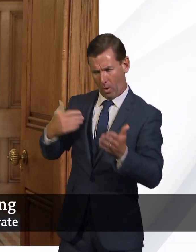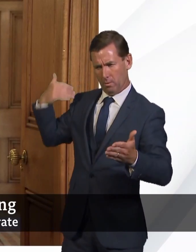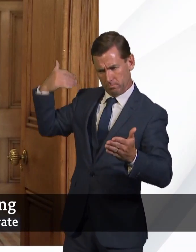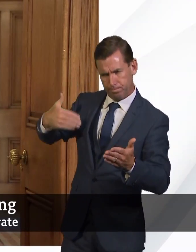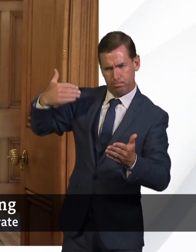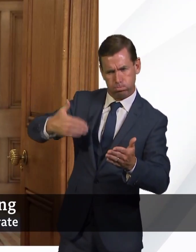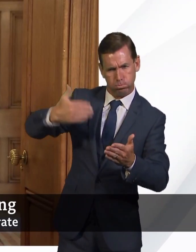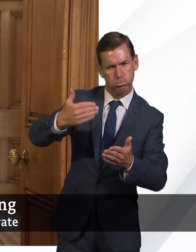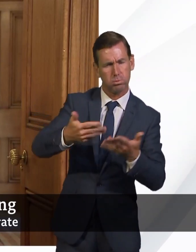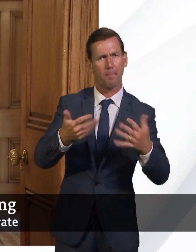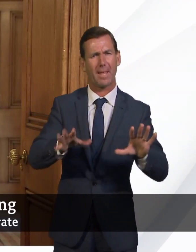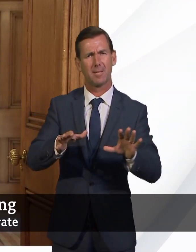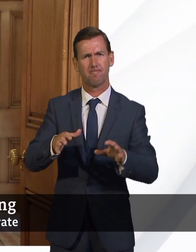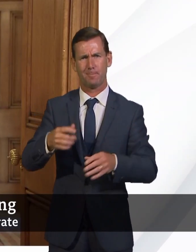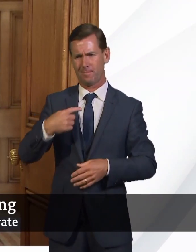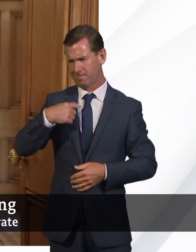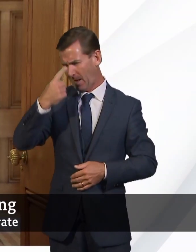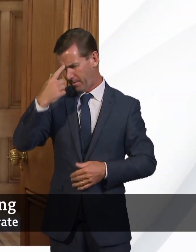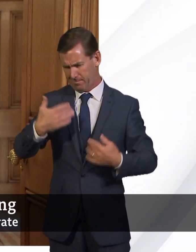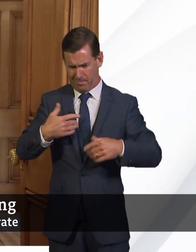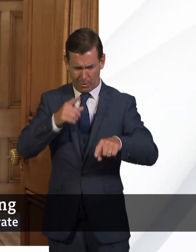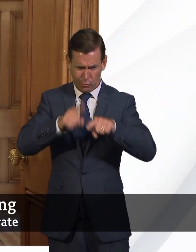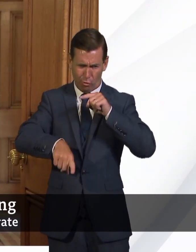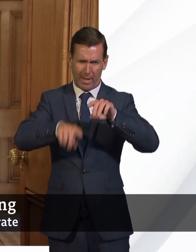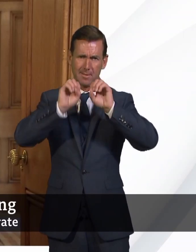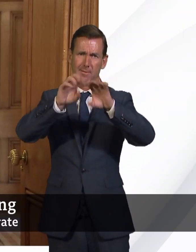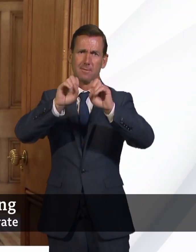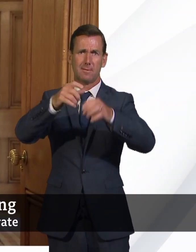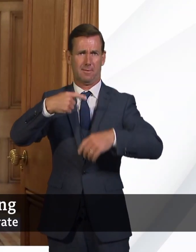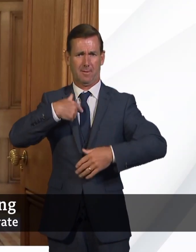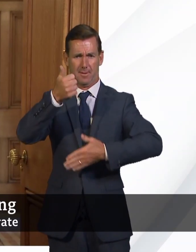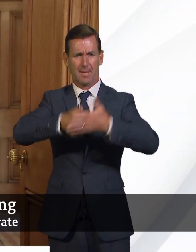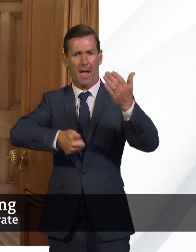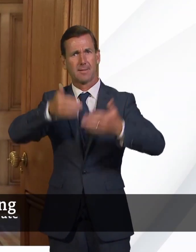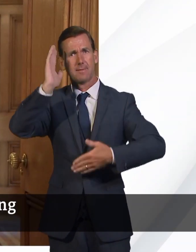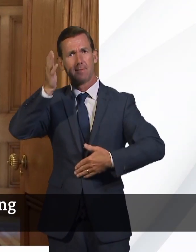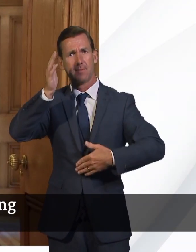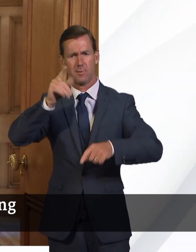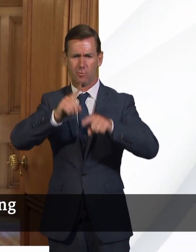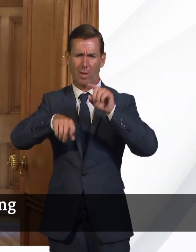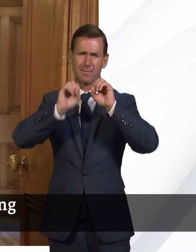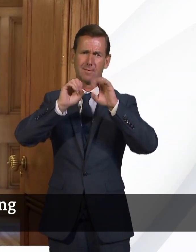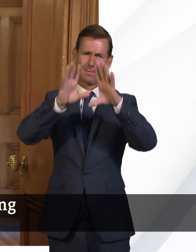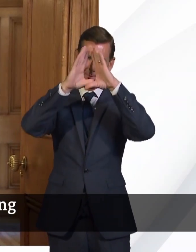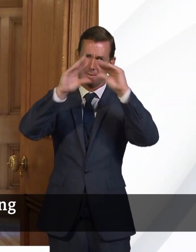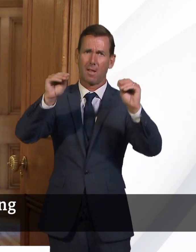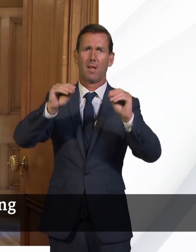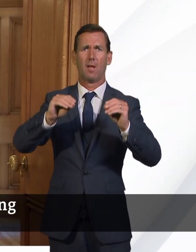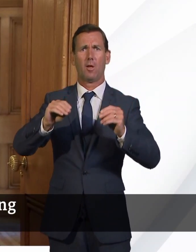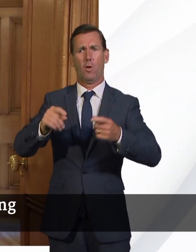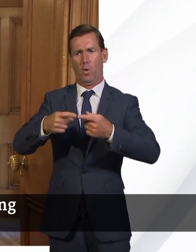that I think I tried to articulate in my opening comments is that we've tried